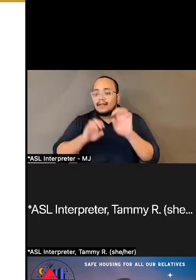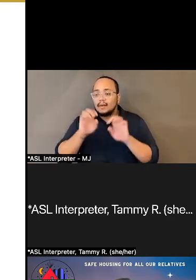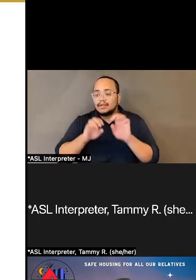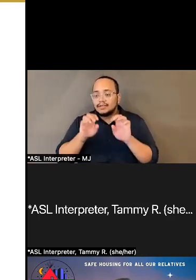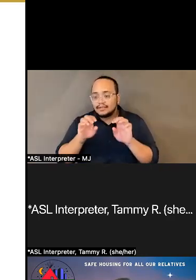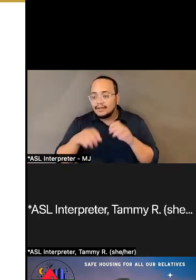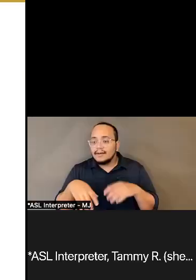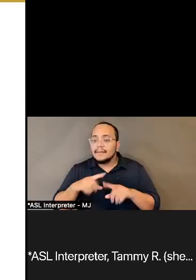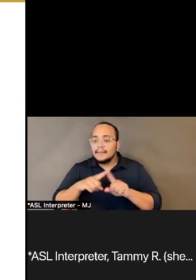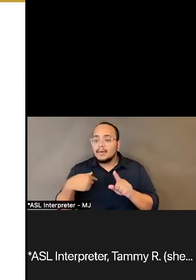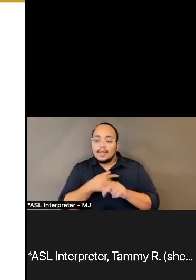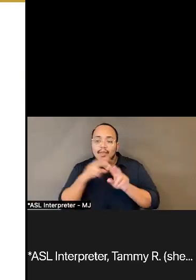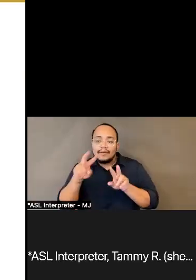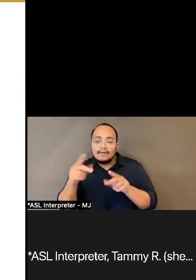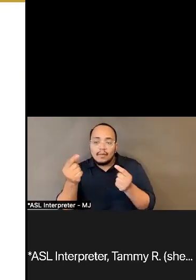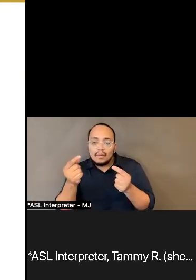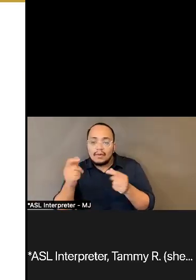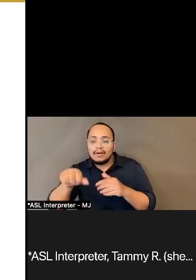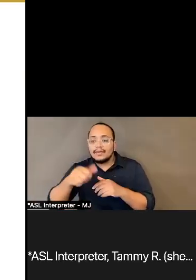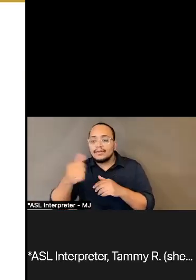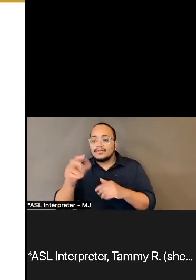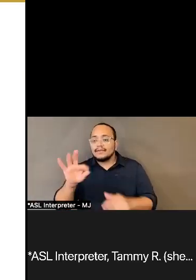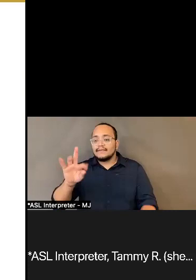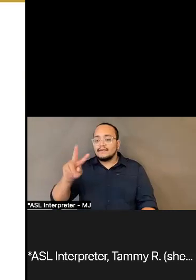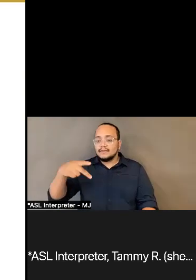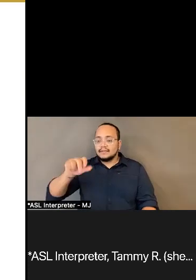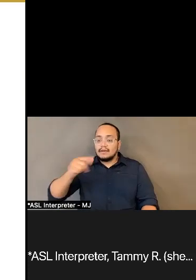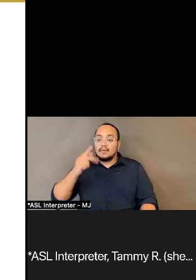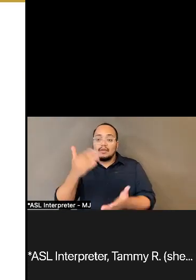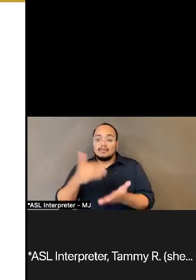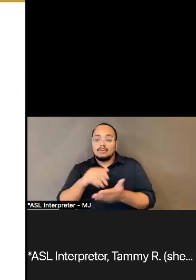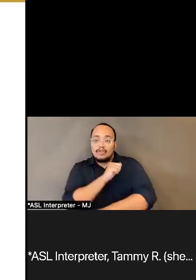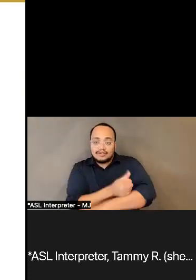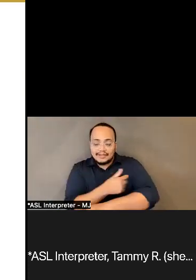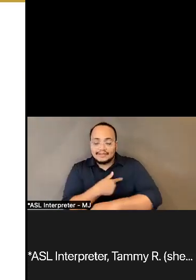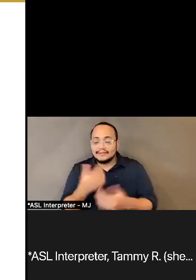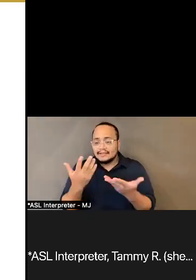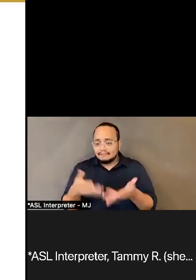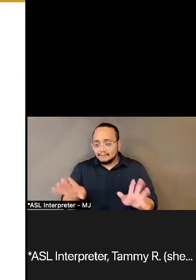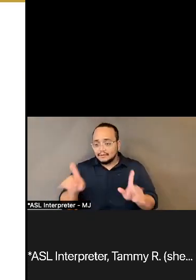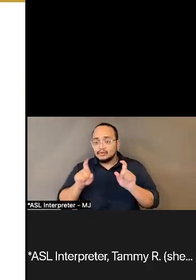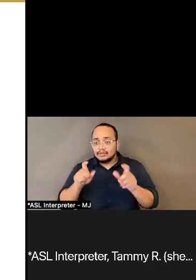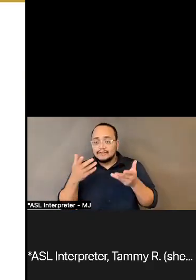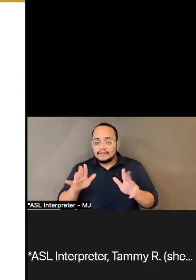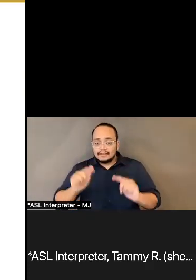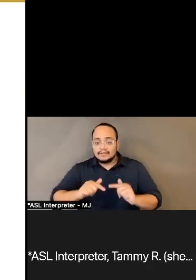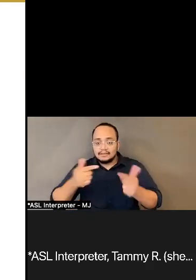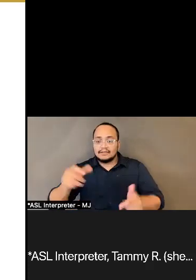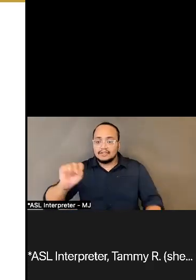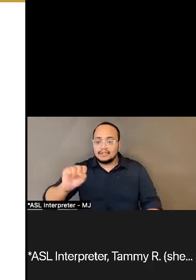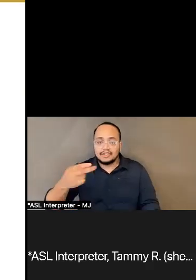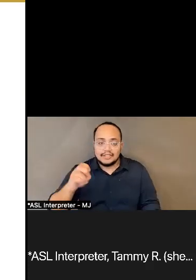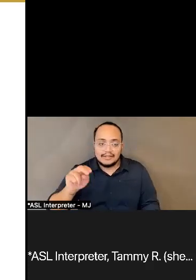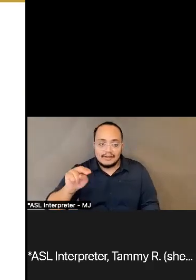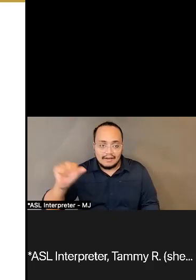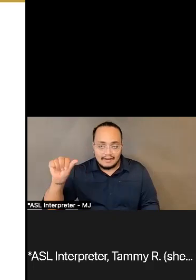reauthorization may bring. And I think that is it for our questions, and I am going to pass it over to Sheena.